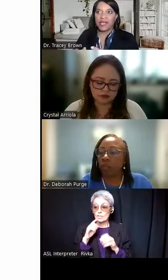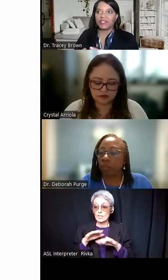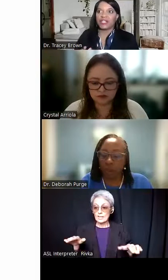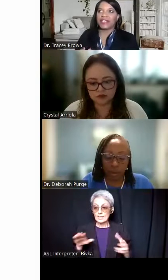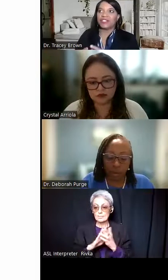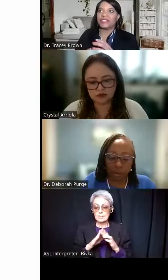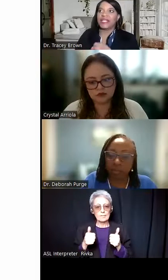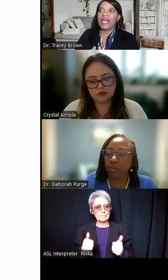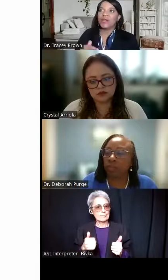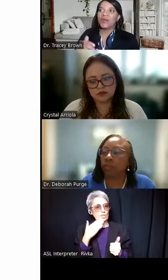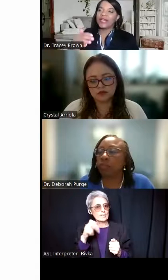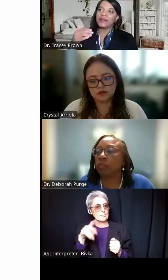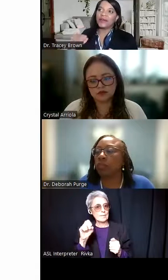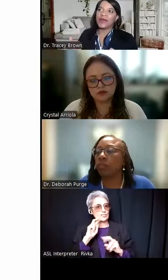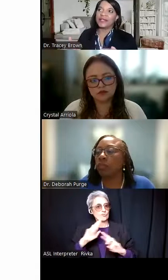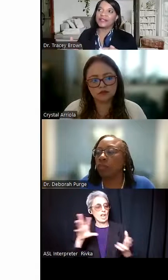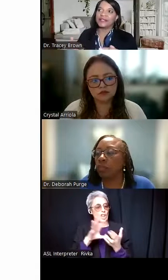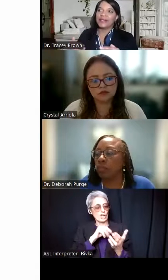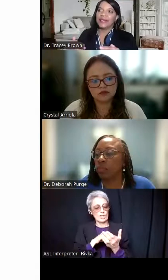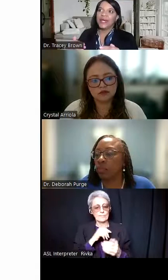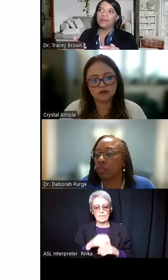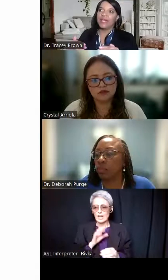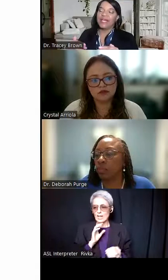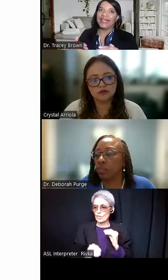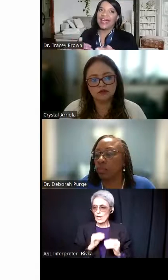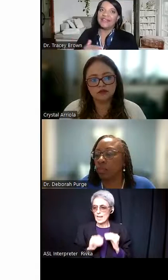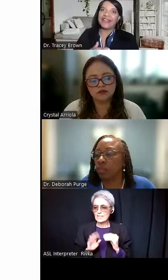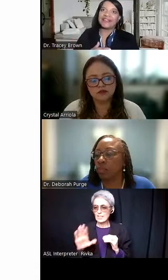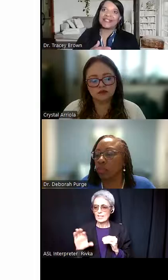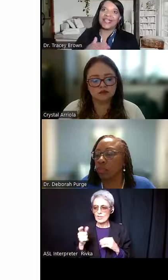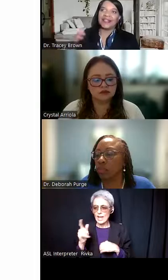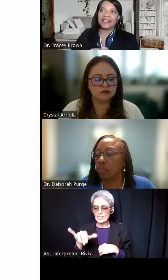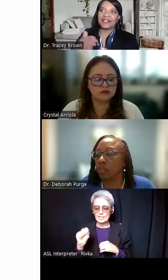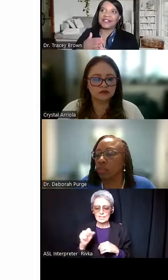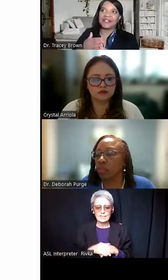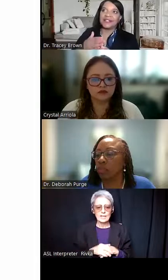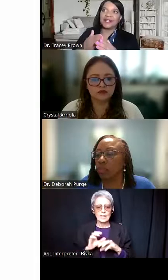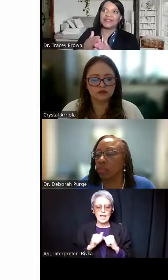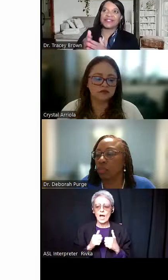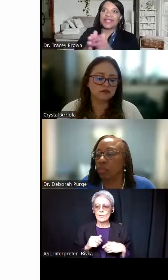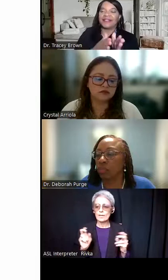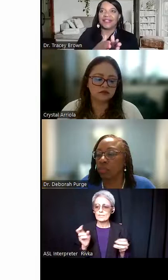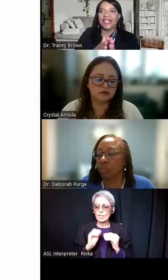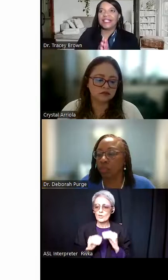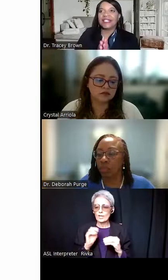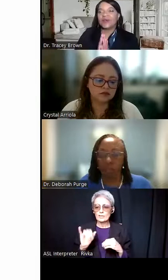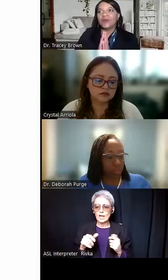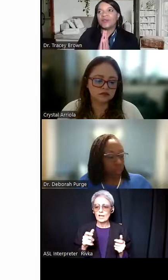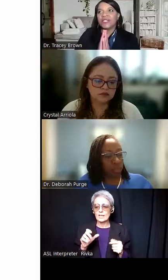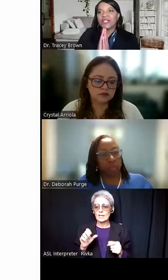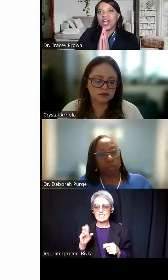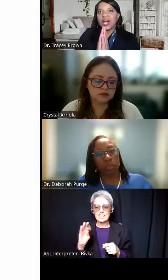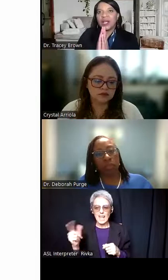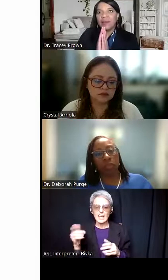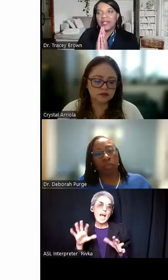correcting strategies. How do we correct kind of at a scaling, just in terms of scaling? But